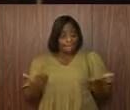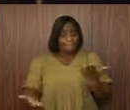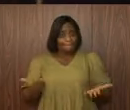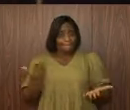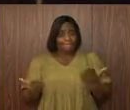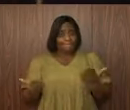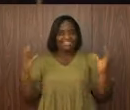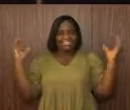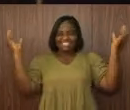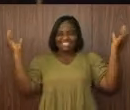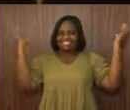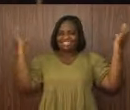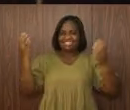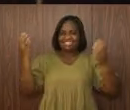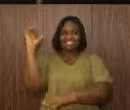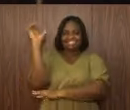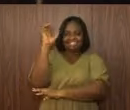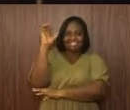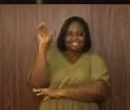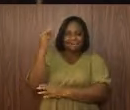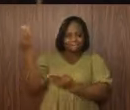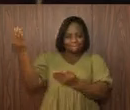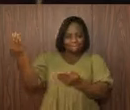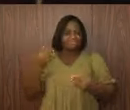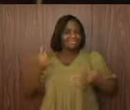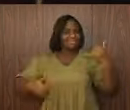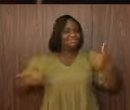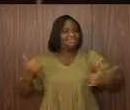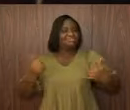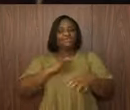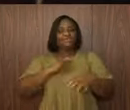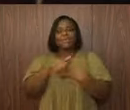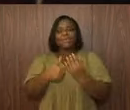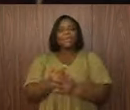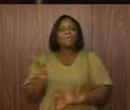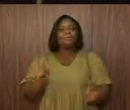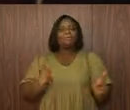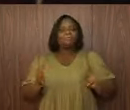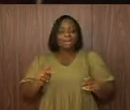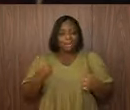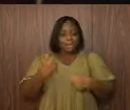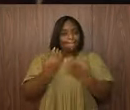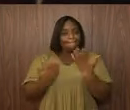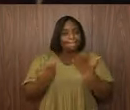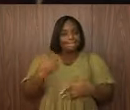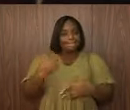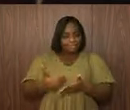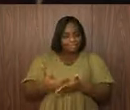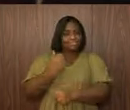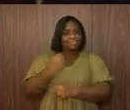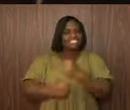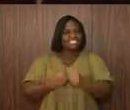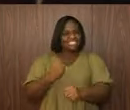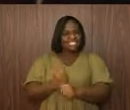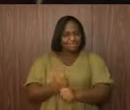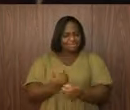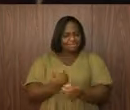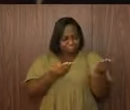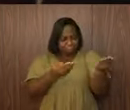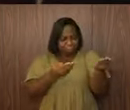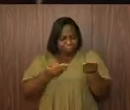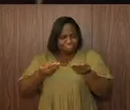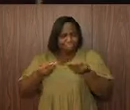Christmas bring joy to all people. And may the new year usher in a new era of